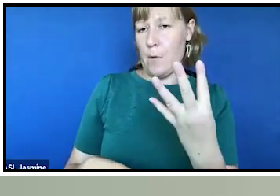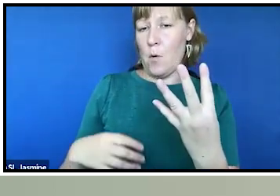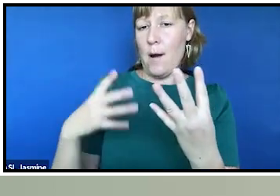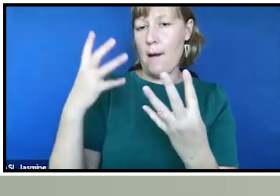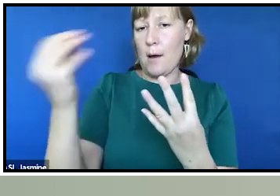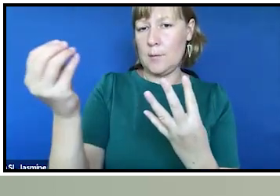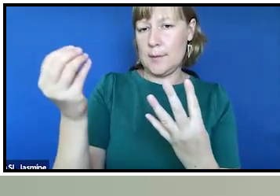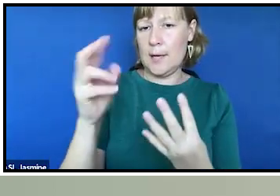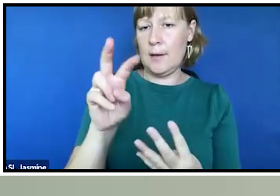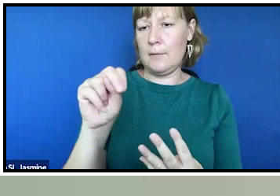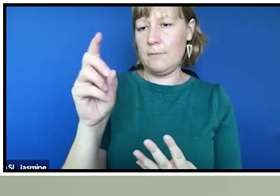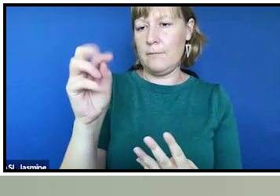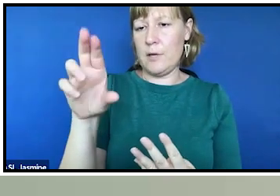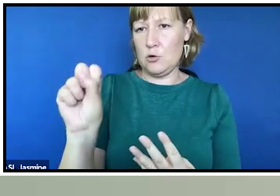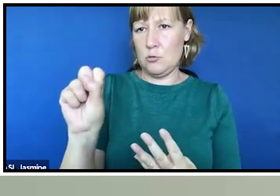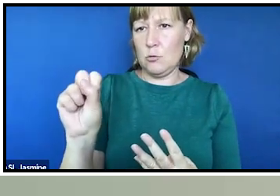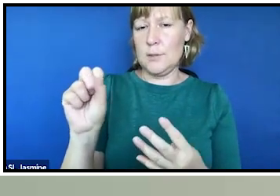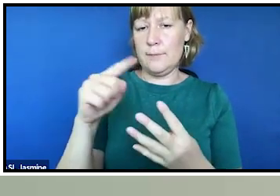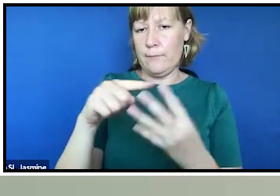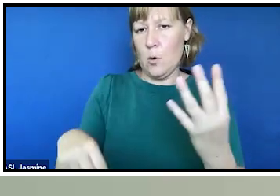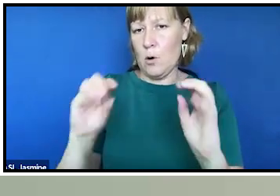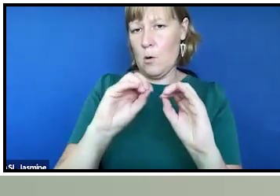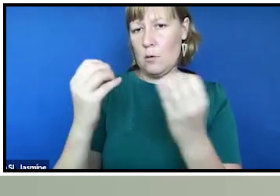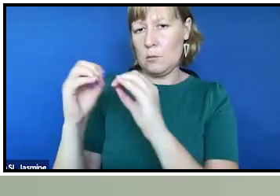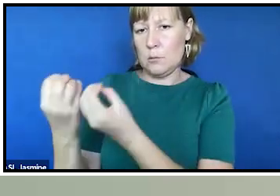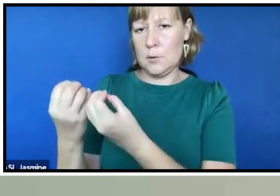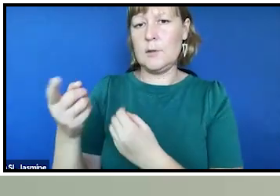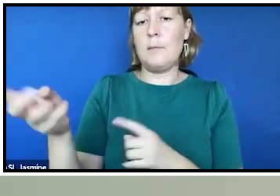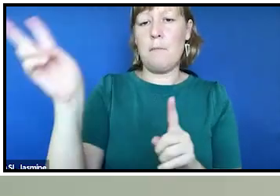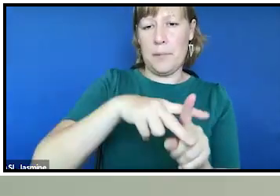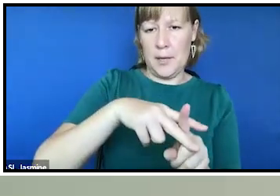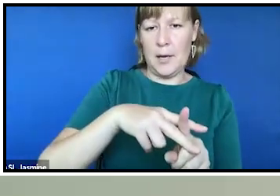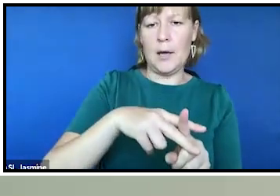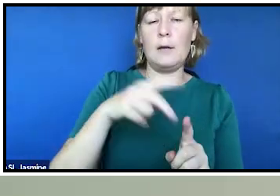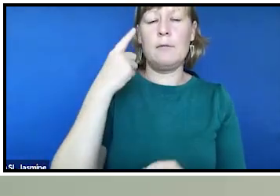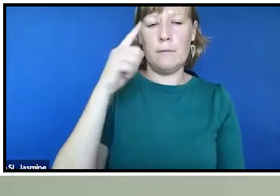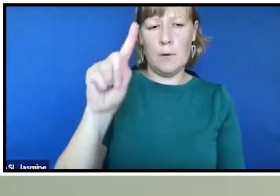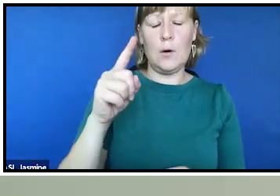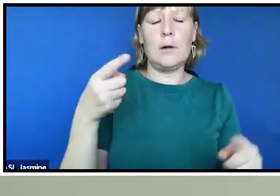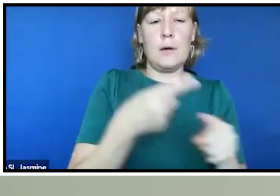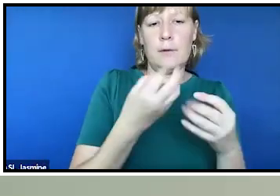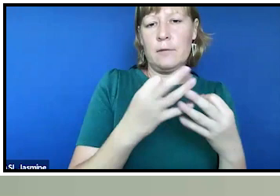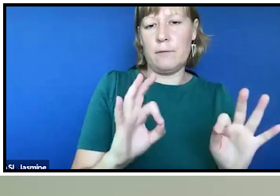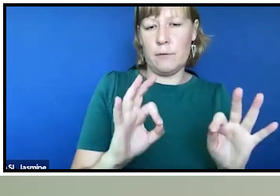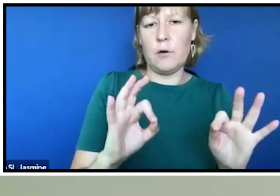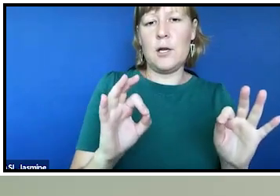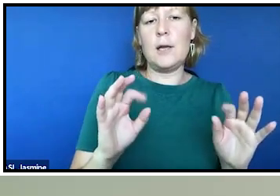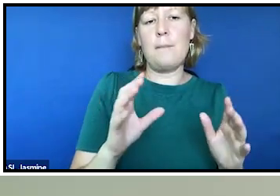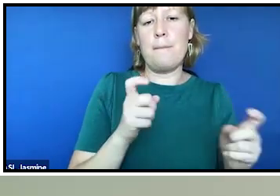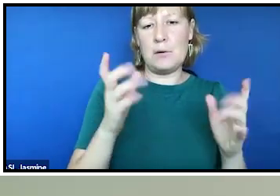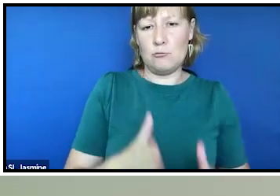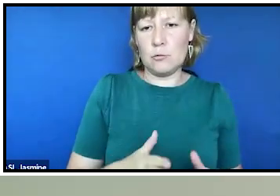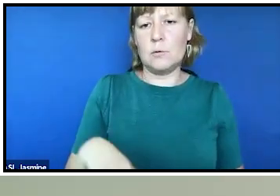outside organizations who have applied to be conflict-free case managers. And those organizations are West